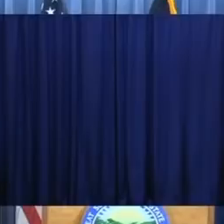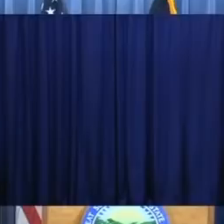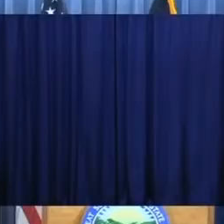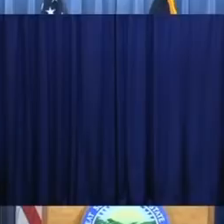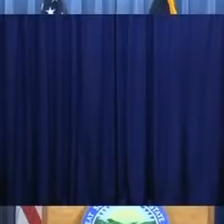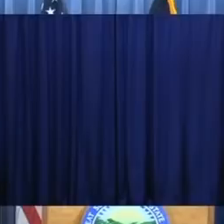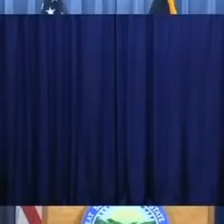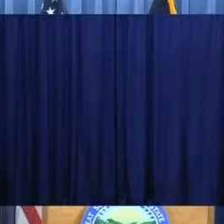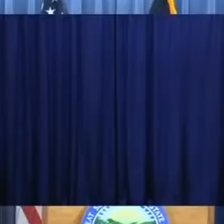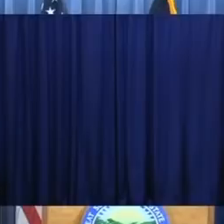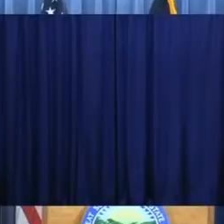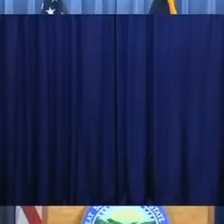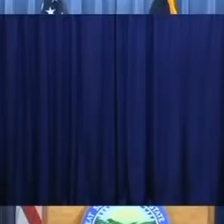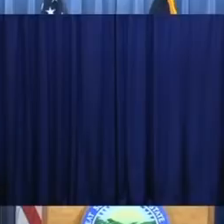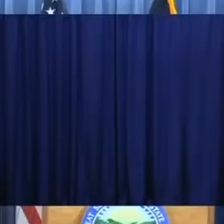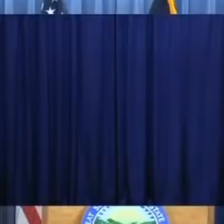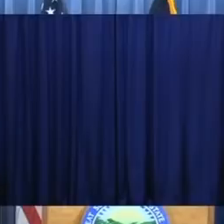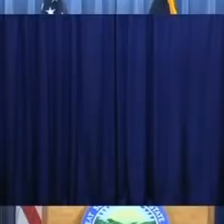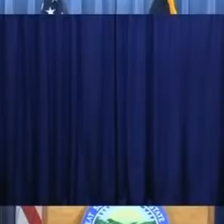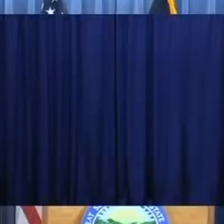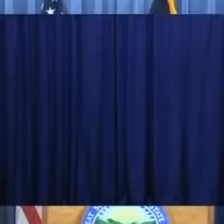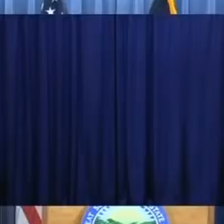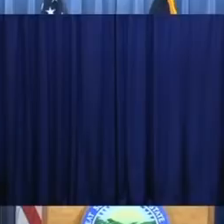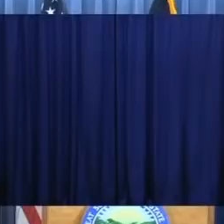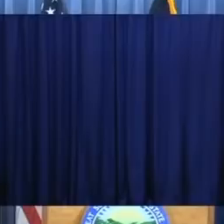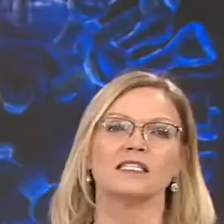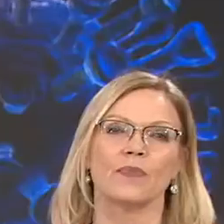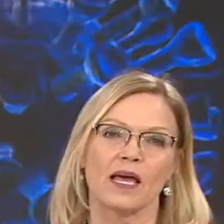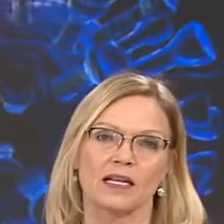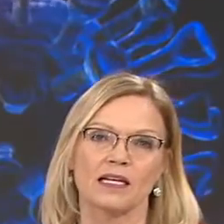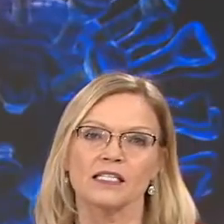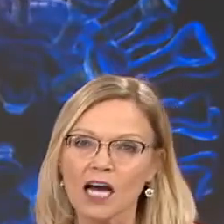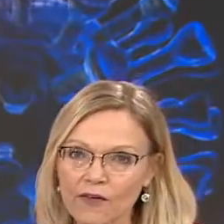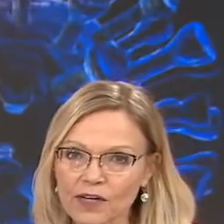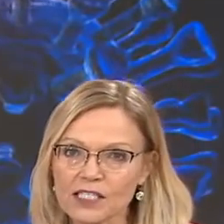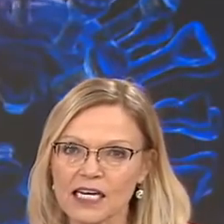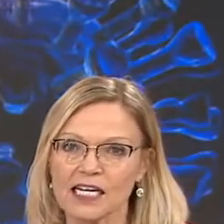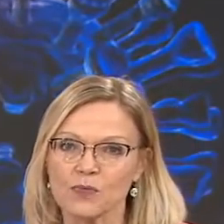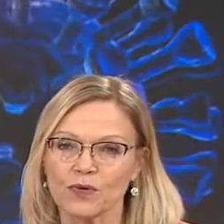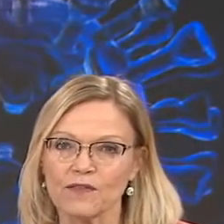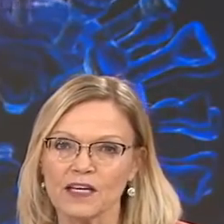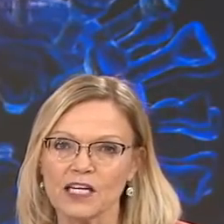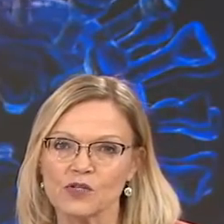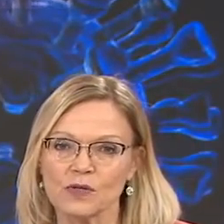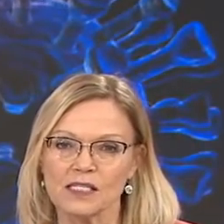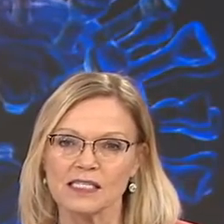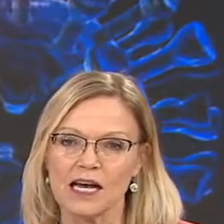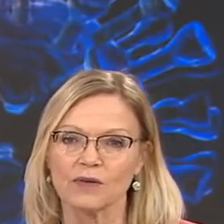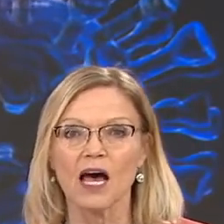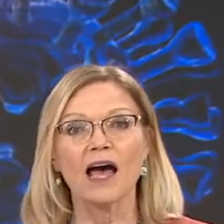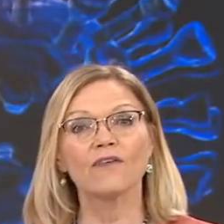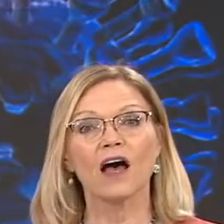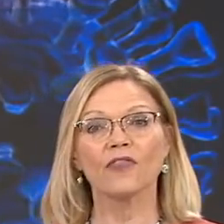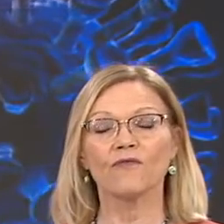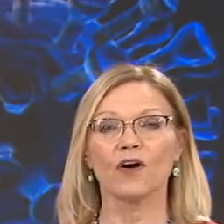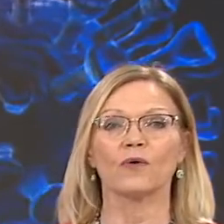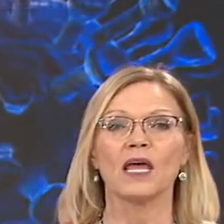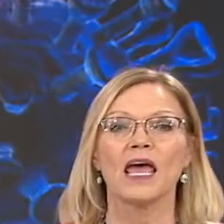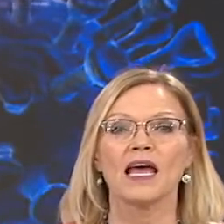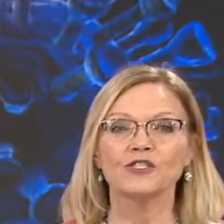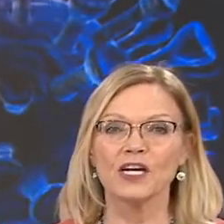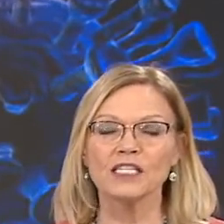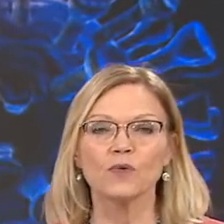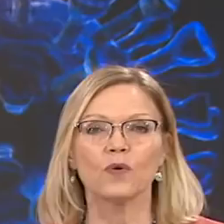2,355 people have died. ABC 6's Jesse Pagan is covering today's briefing. He joins us now live on the